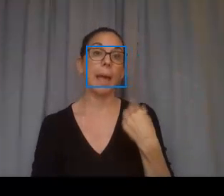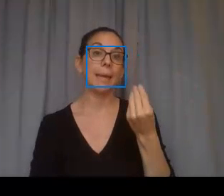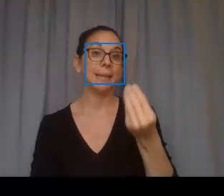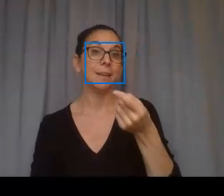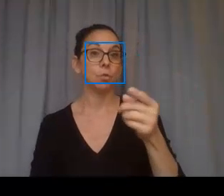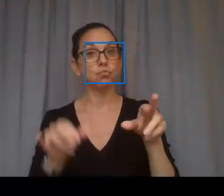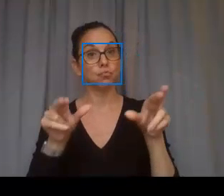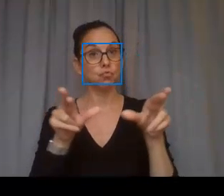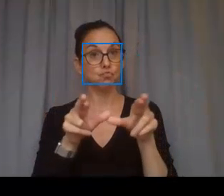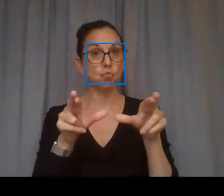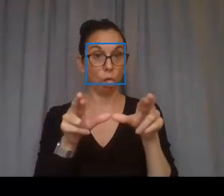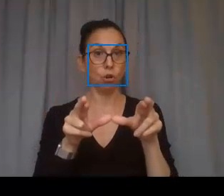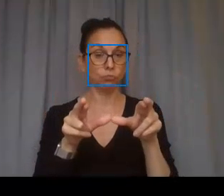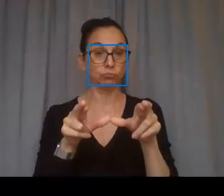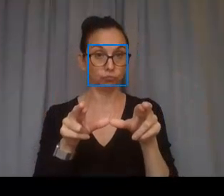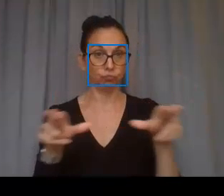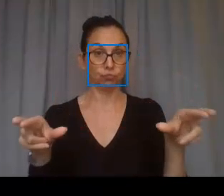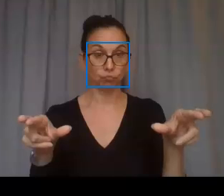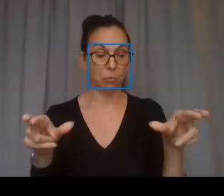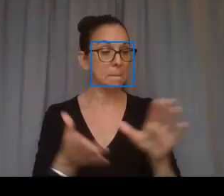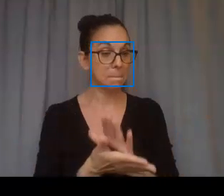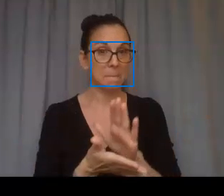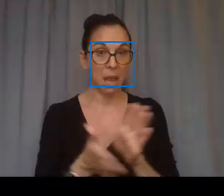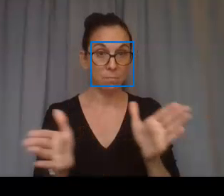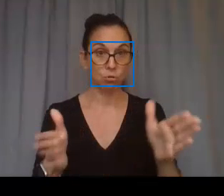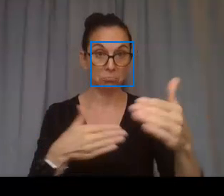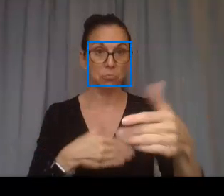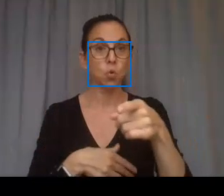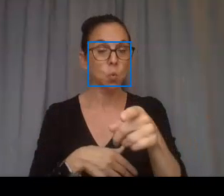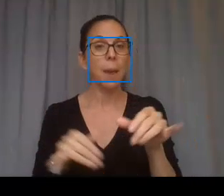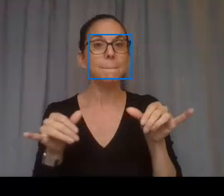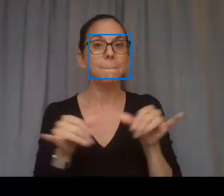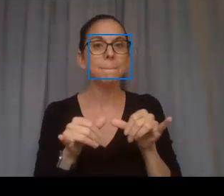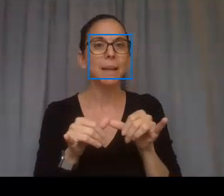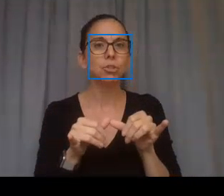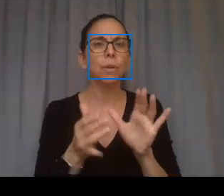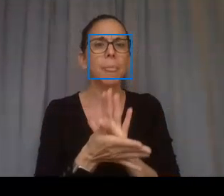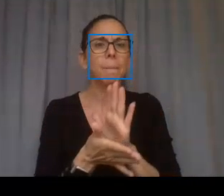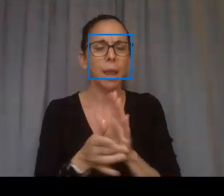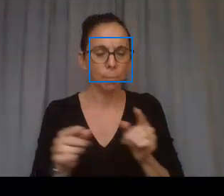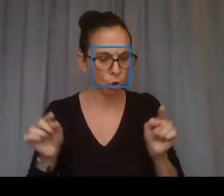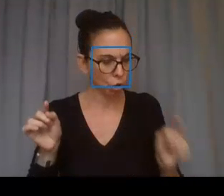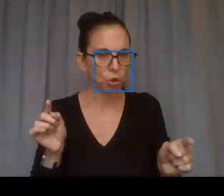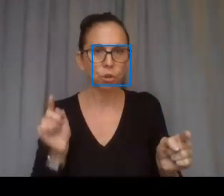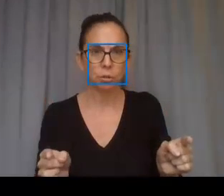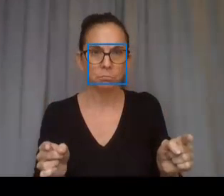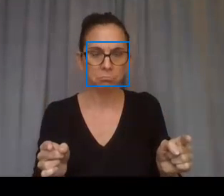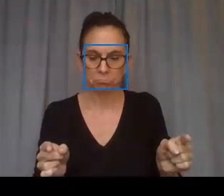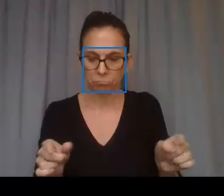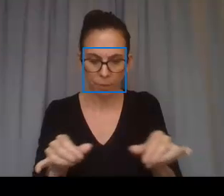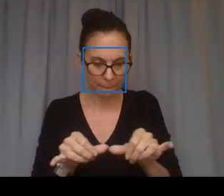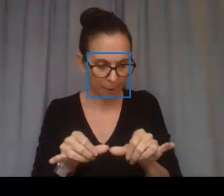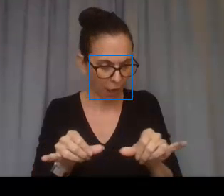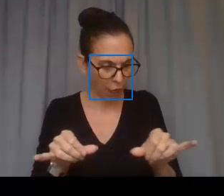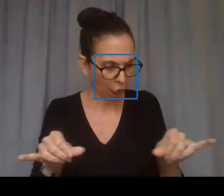a ruler and a little piece of paper, and I ask you to measure the edges of the paper, and you take the ruler and you